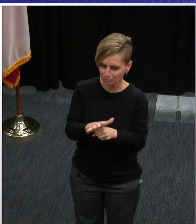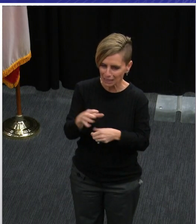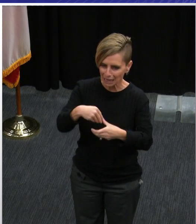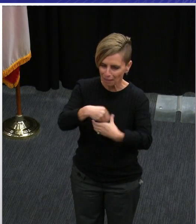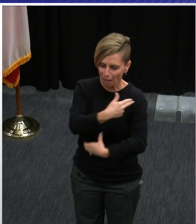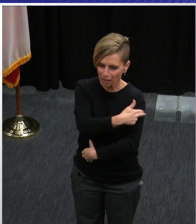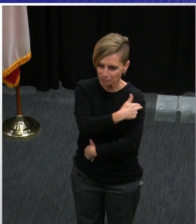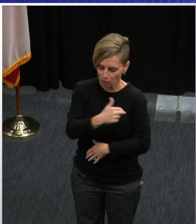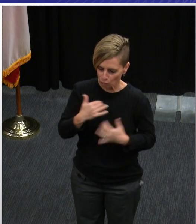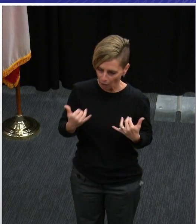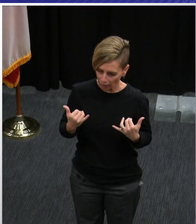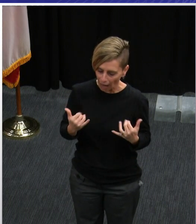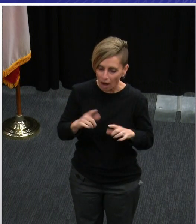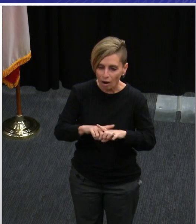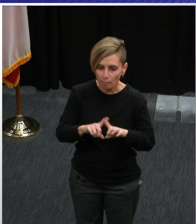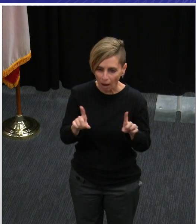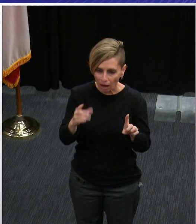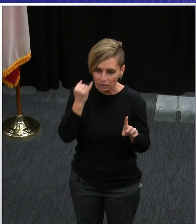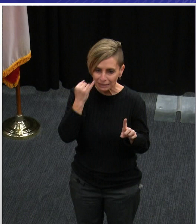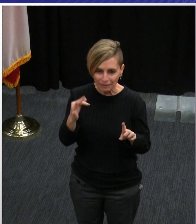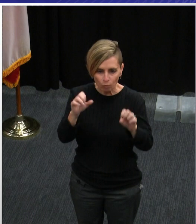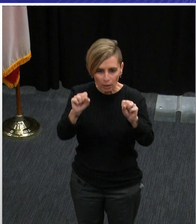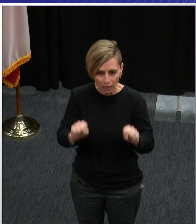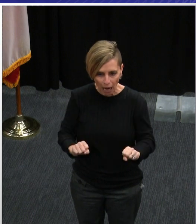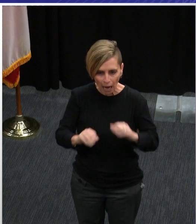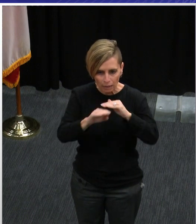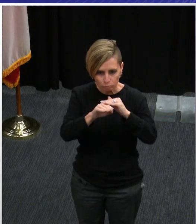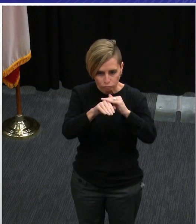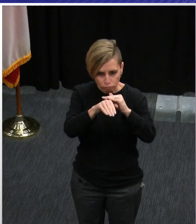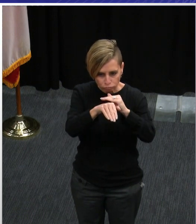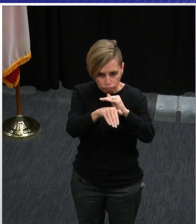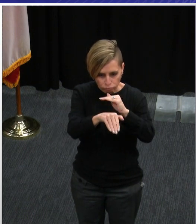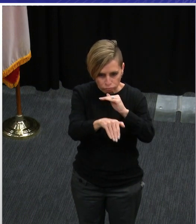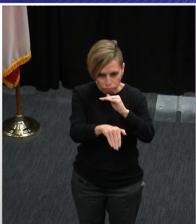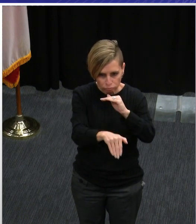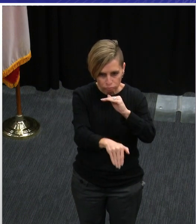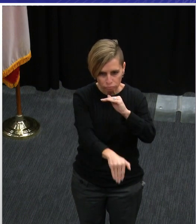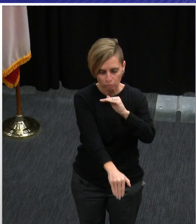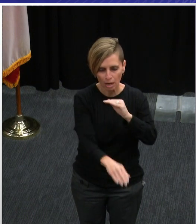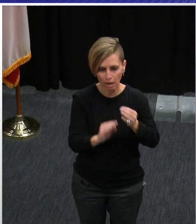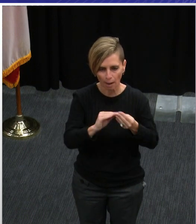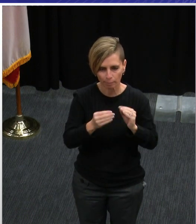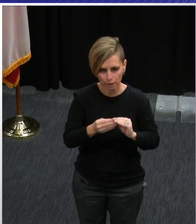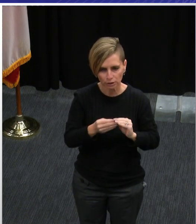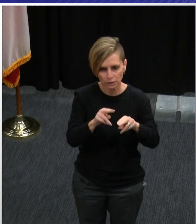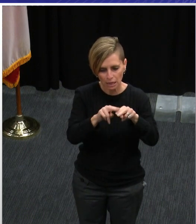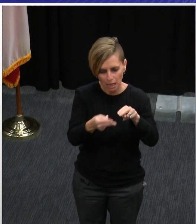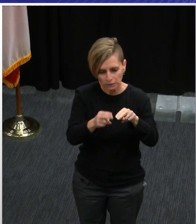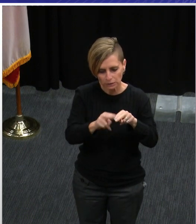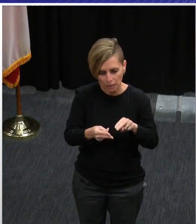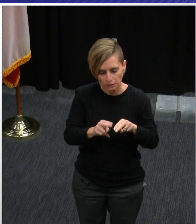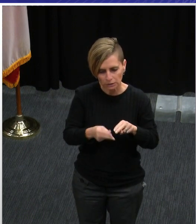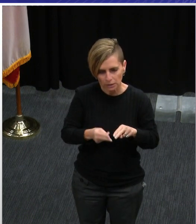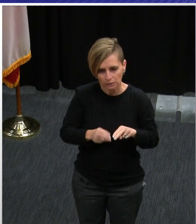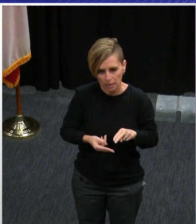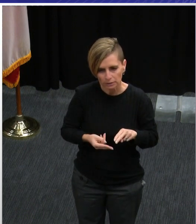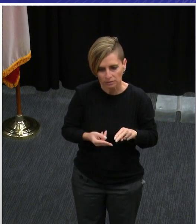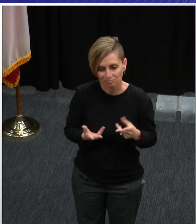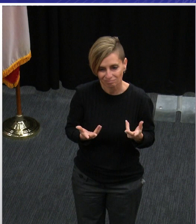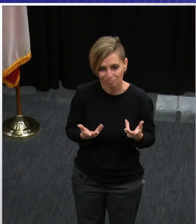in this, that if we can flatten this curve, if we can keep these numbers down, we know the process. New cases equal